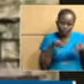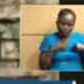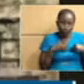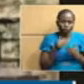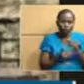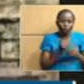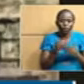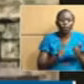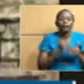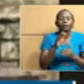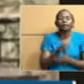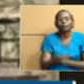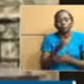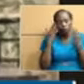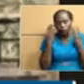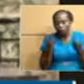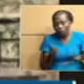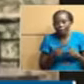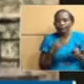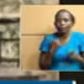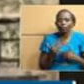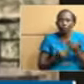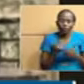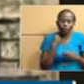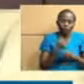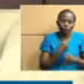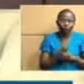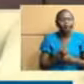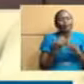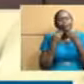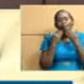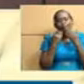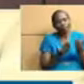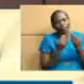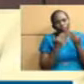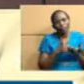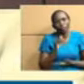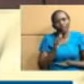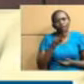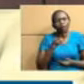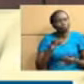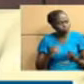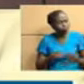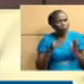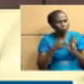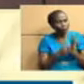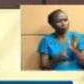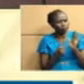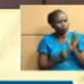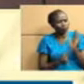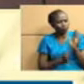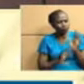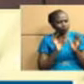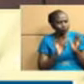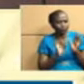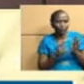steps, regardless of which direction this step takes us. Thank you. Thank you very much, Angela. You're making very fundamental points, and I was finding difficult